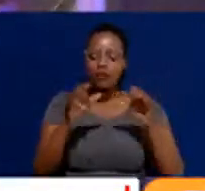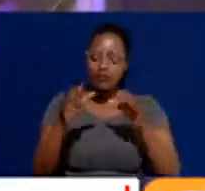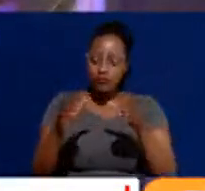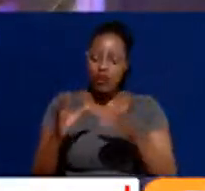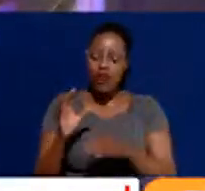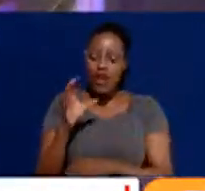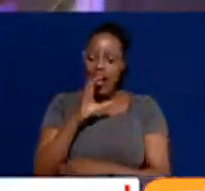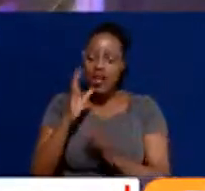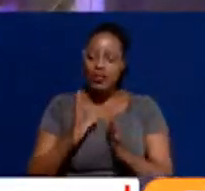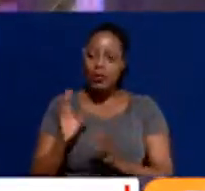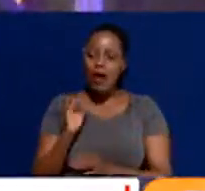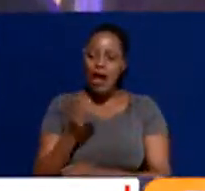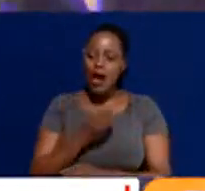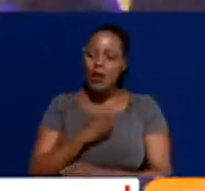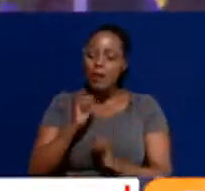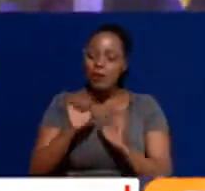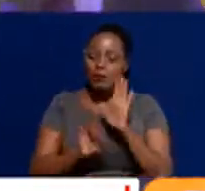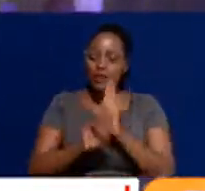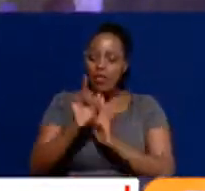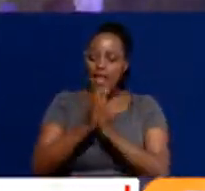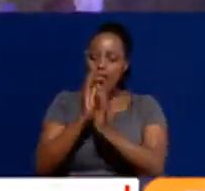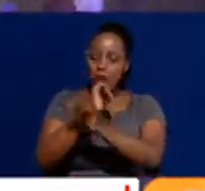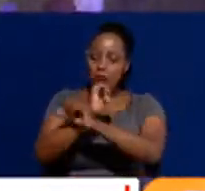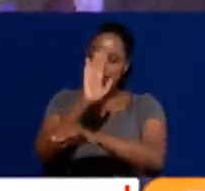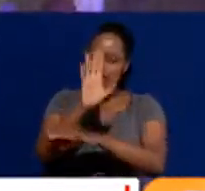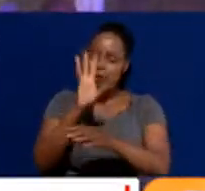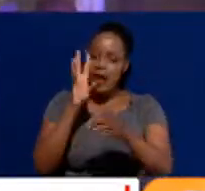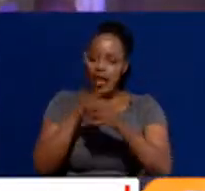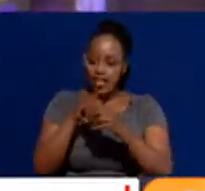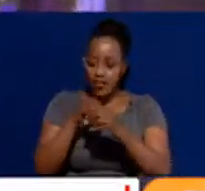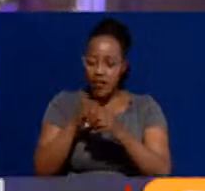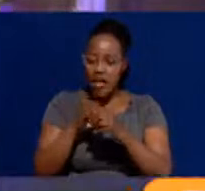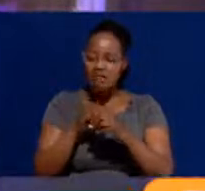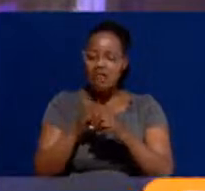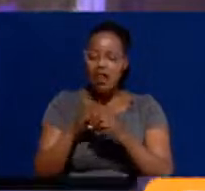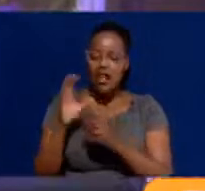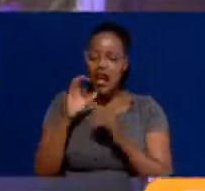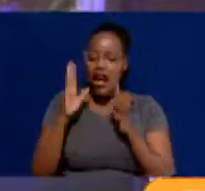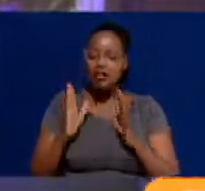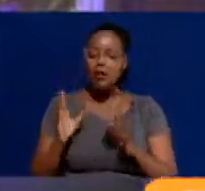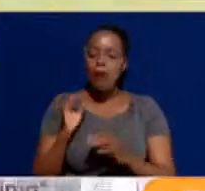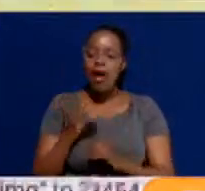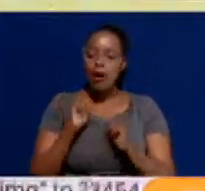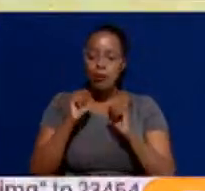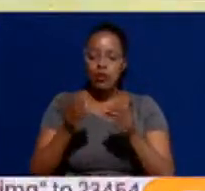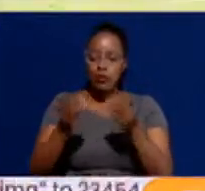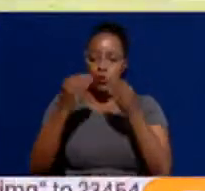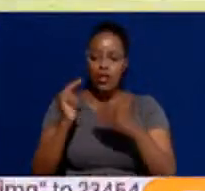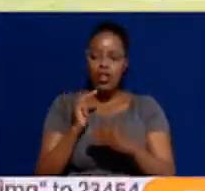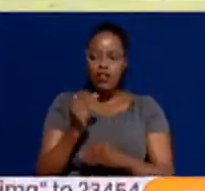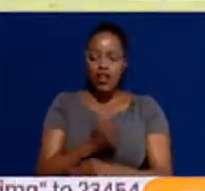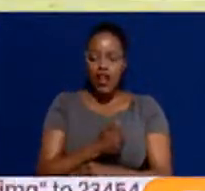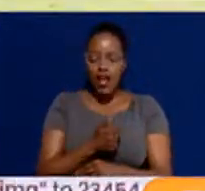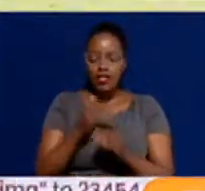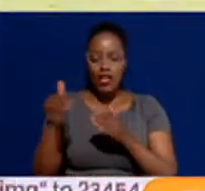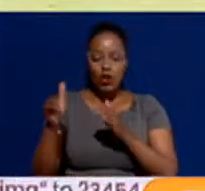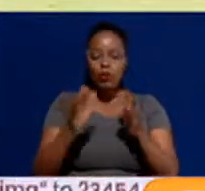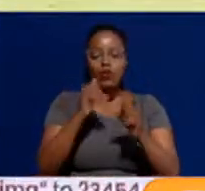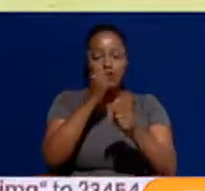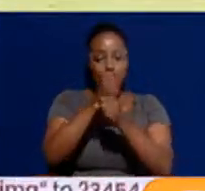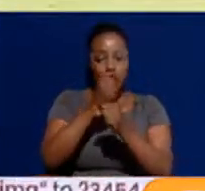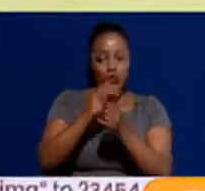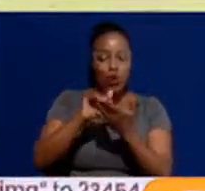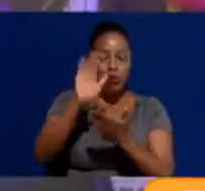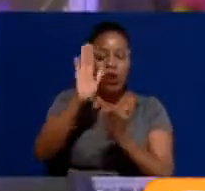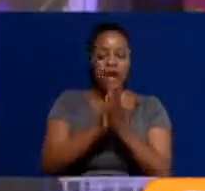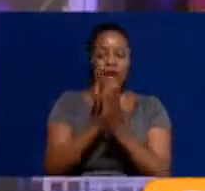grow their business and to protect their investment, and we think that our customers will give us a chance. Our rallying call is actually do more, and